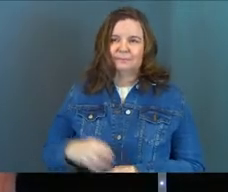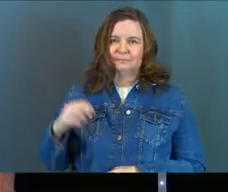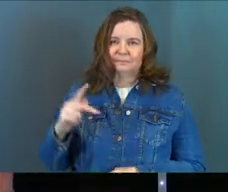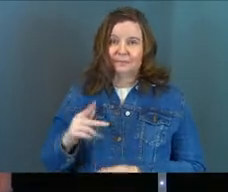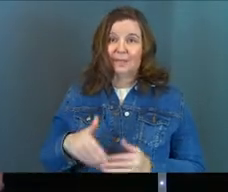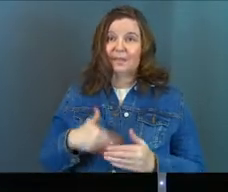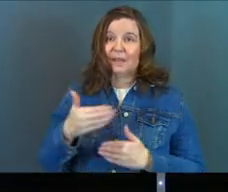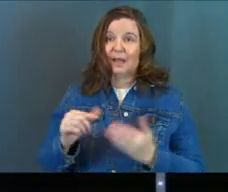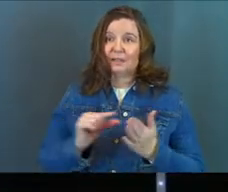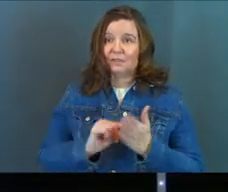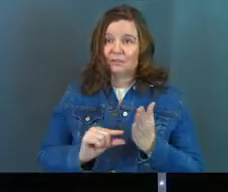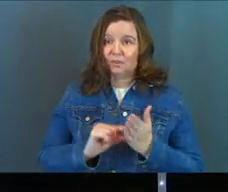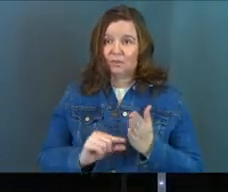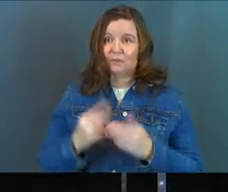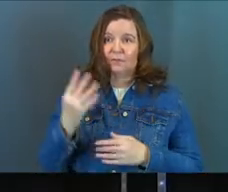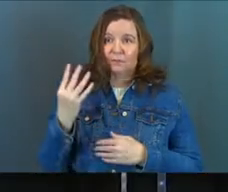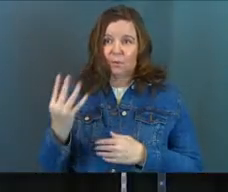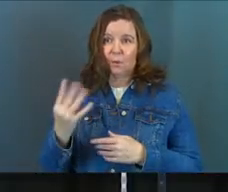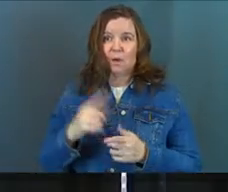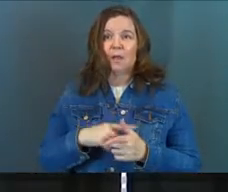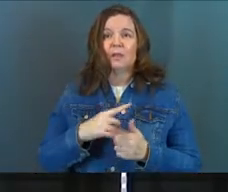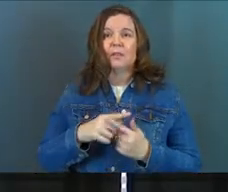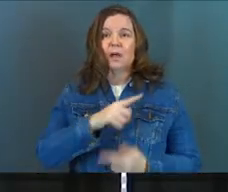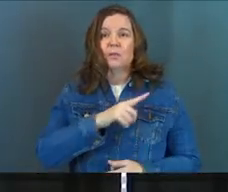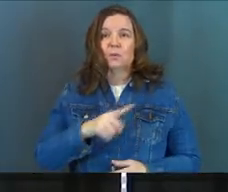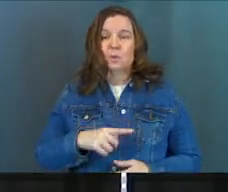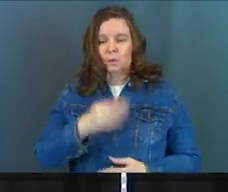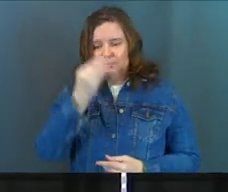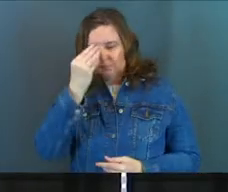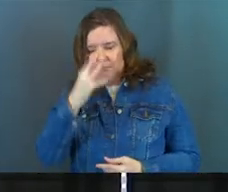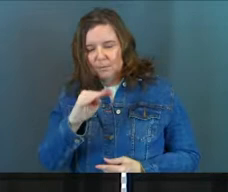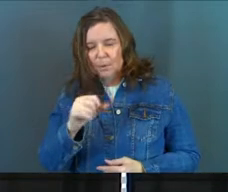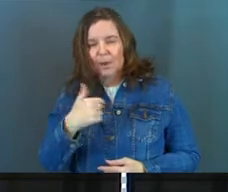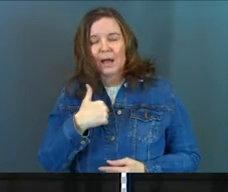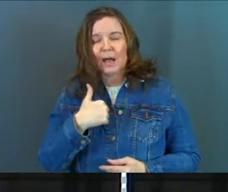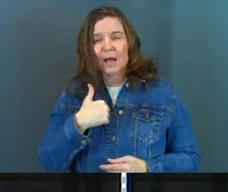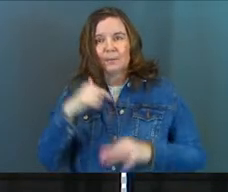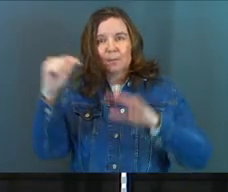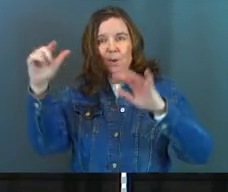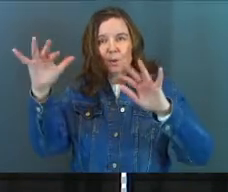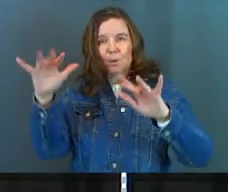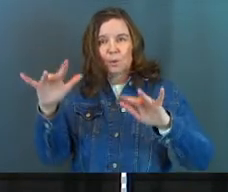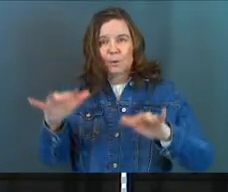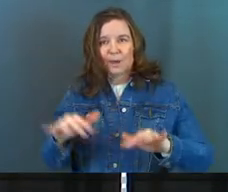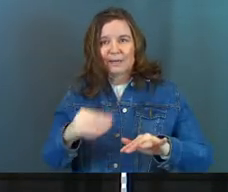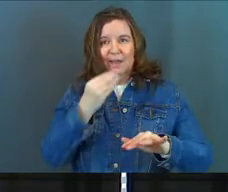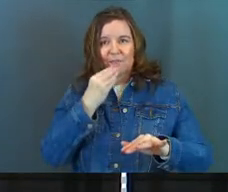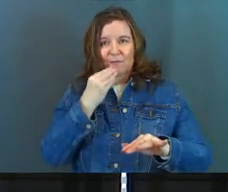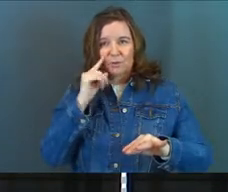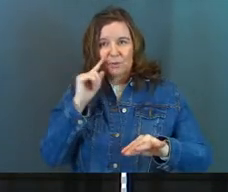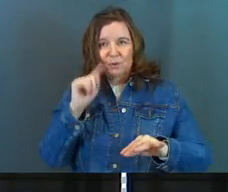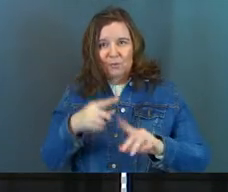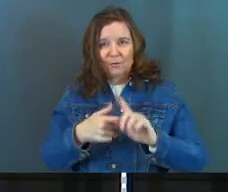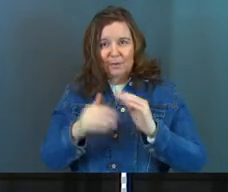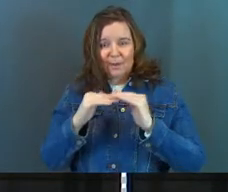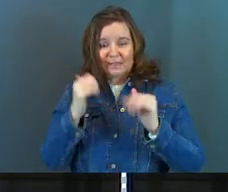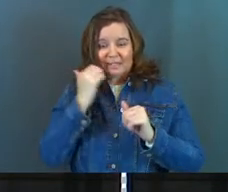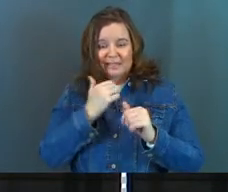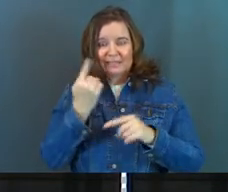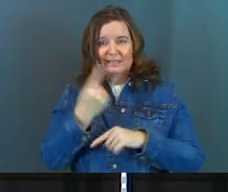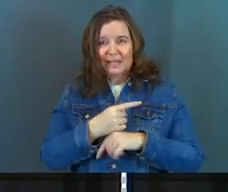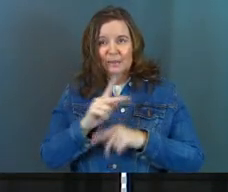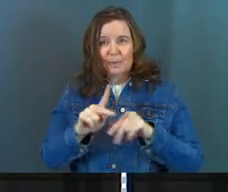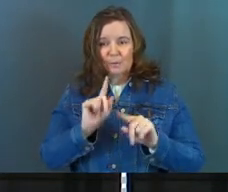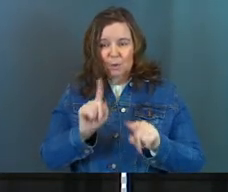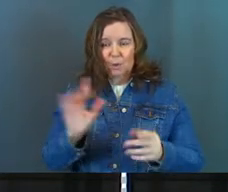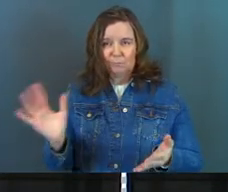Okay, next verse. Verse 4. Then the Lord said to Moses, look, I'm going to rain down food from heaven for you. Each day, the people can go